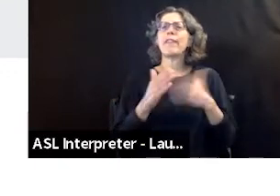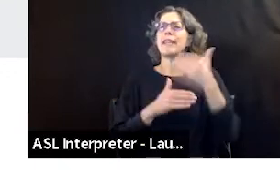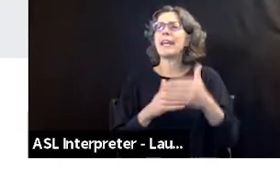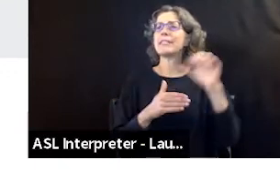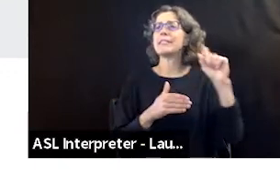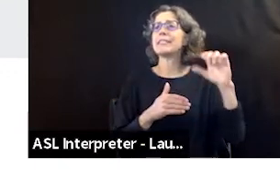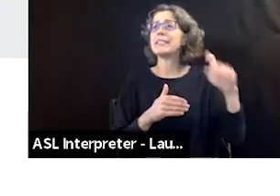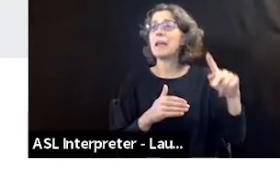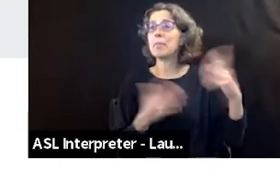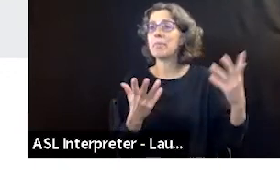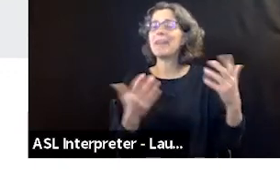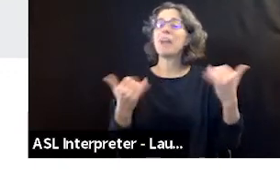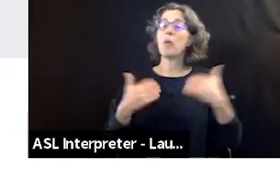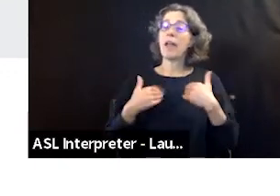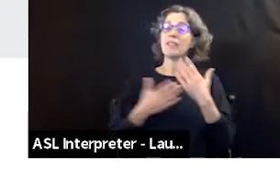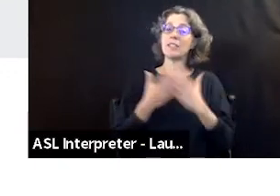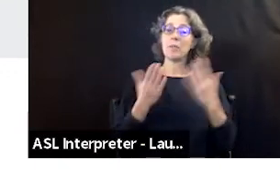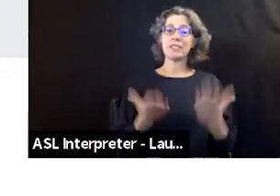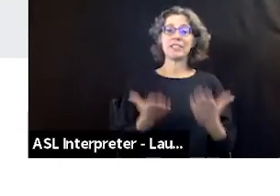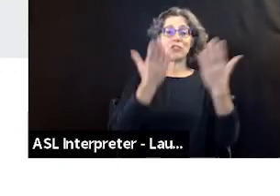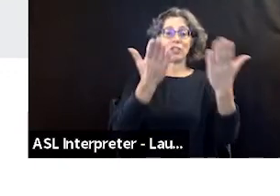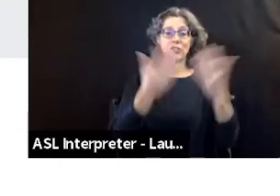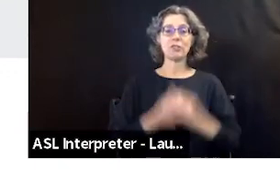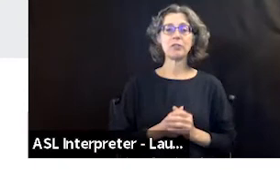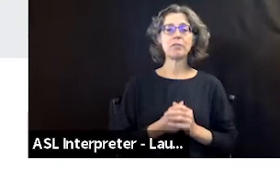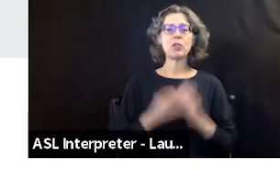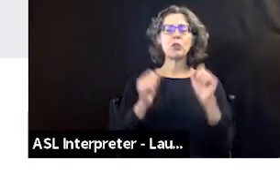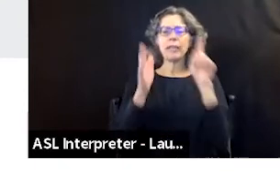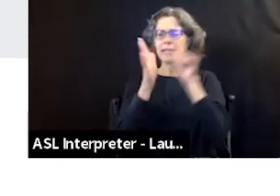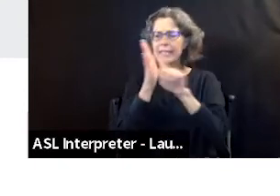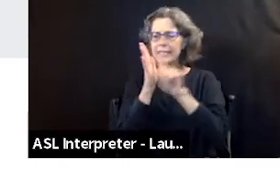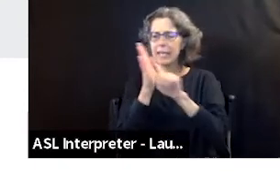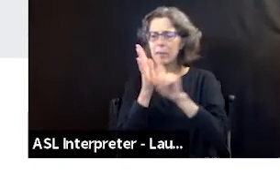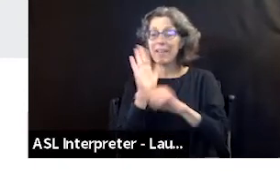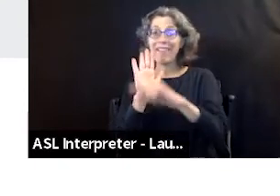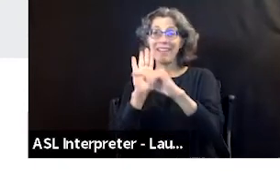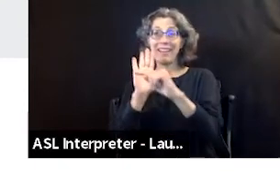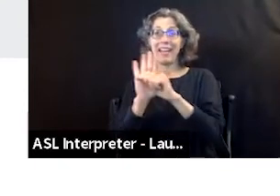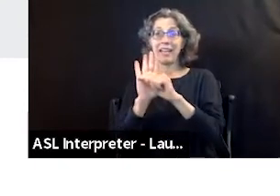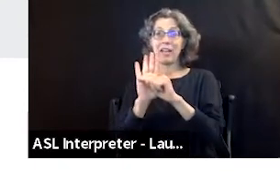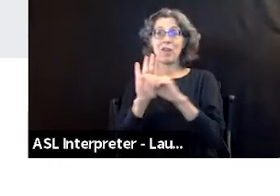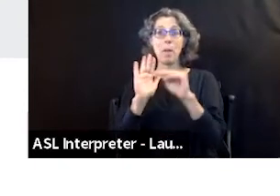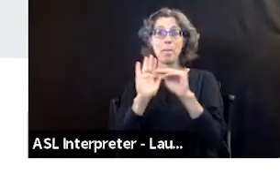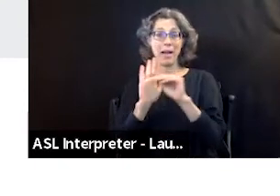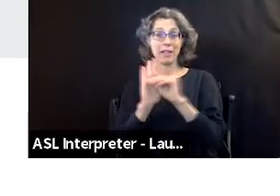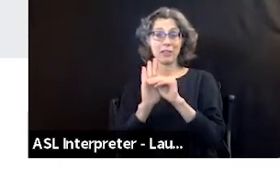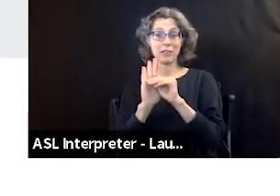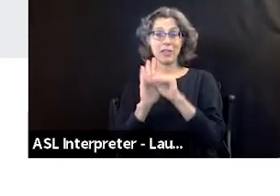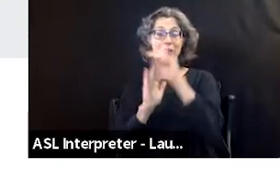possibly we have some suggestions. You could examine the negative models of disability embedded in